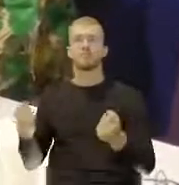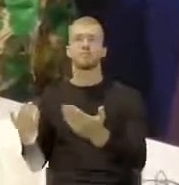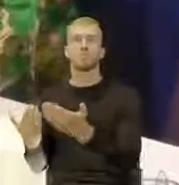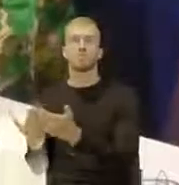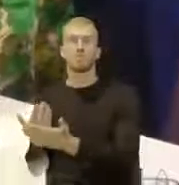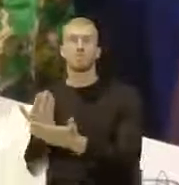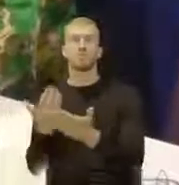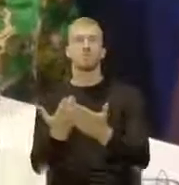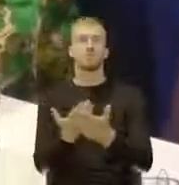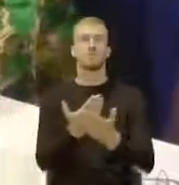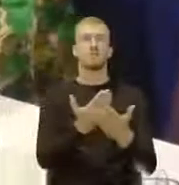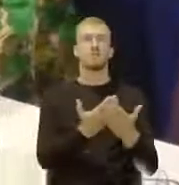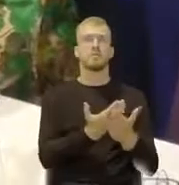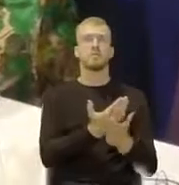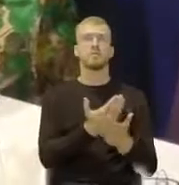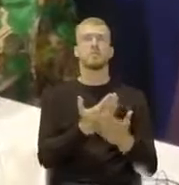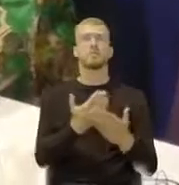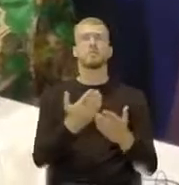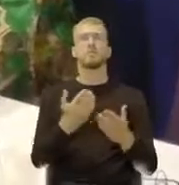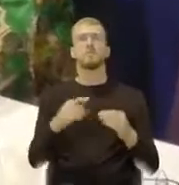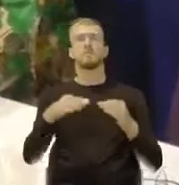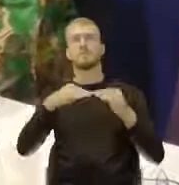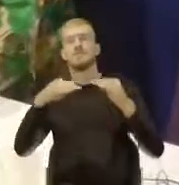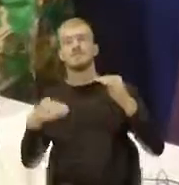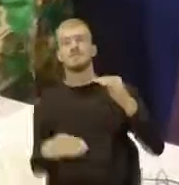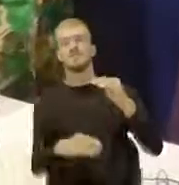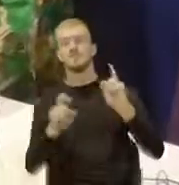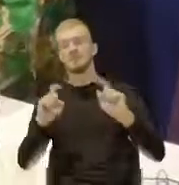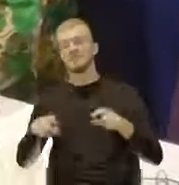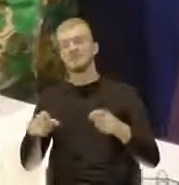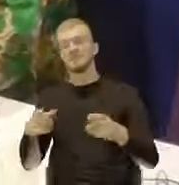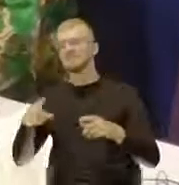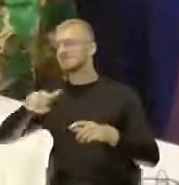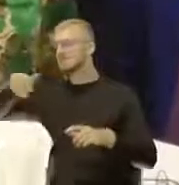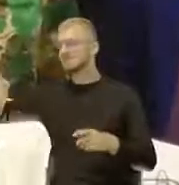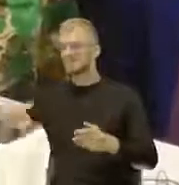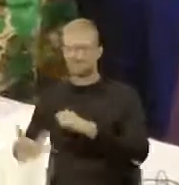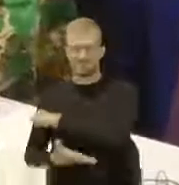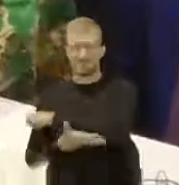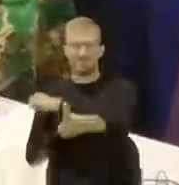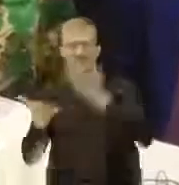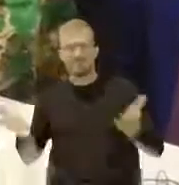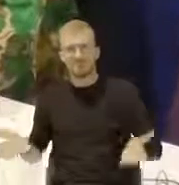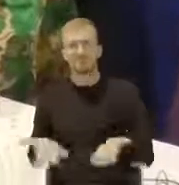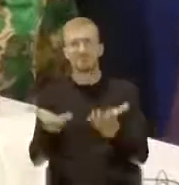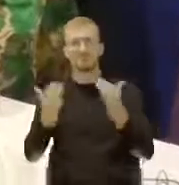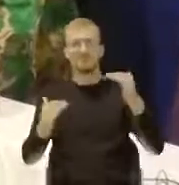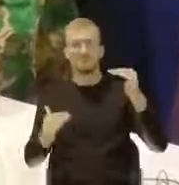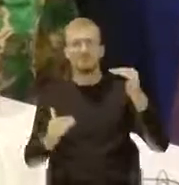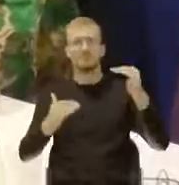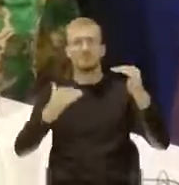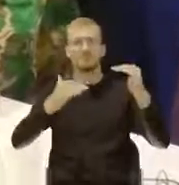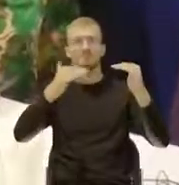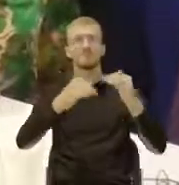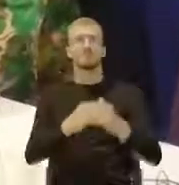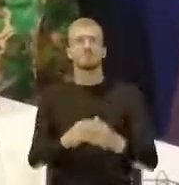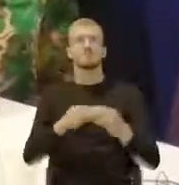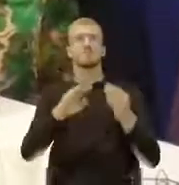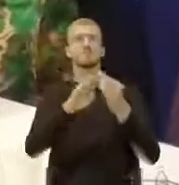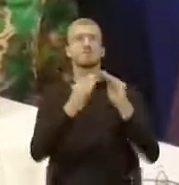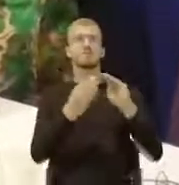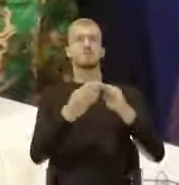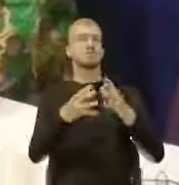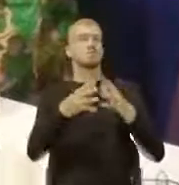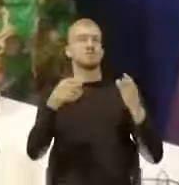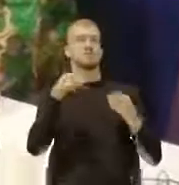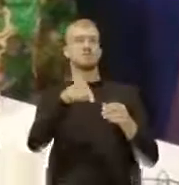especially smaller cities, intermediary cities, Narayani, you talked about it, many others talked about it, Manuel, I think it's very